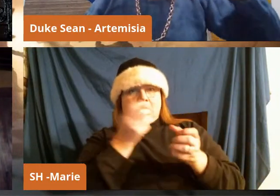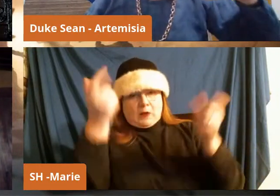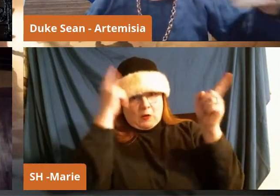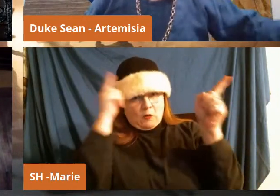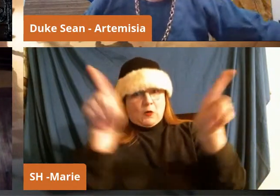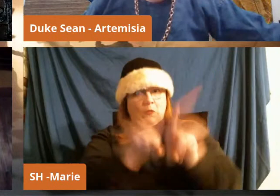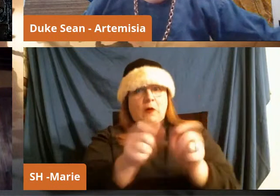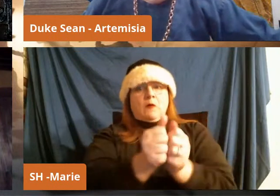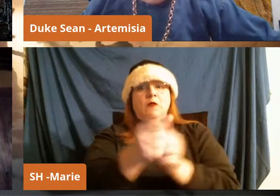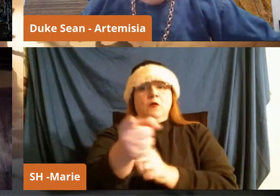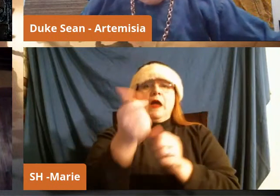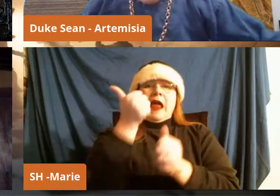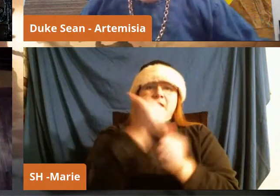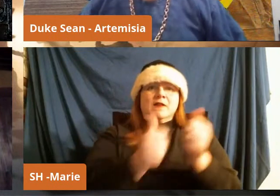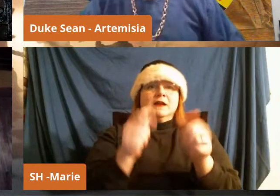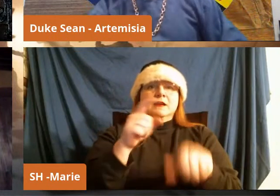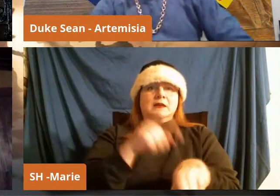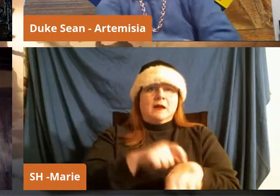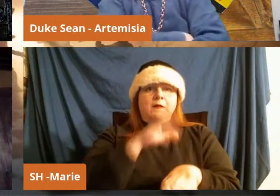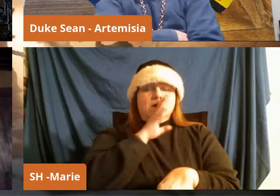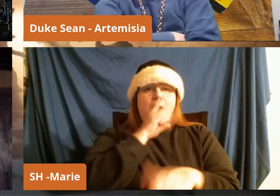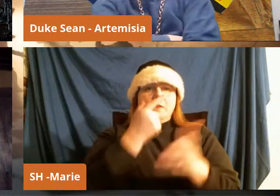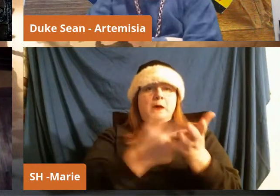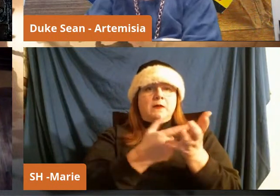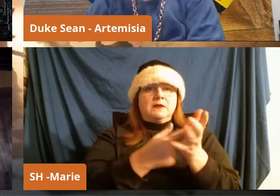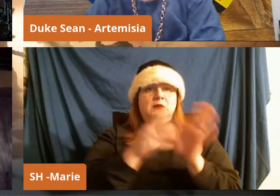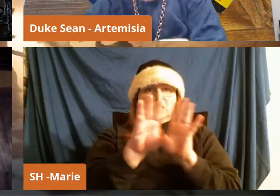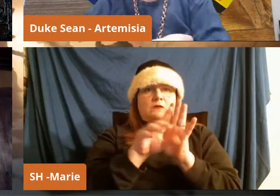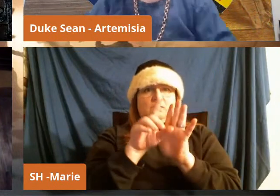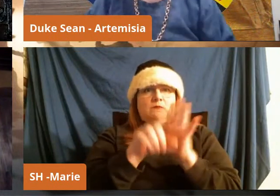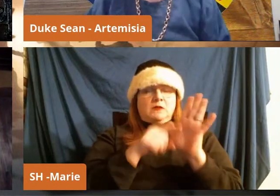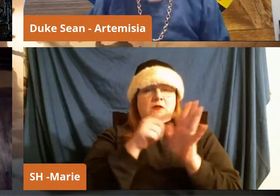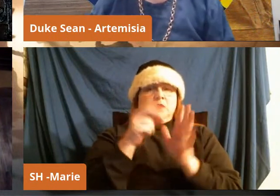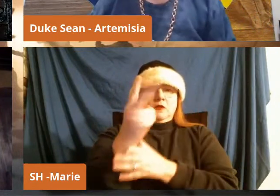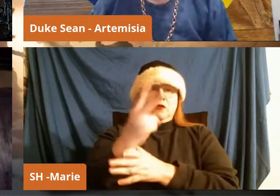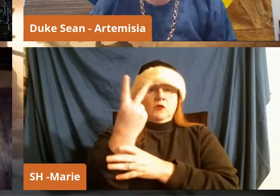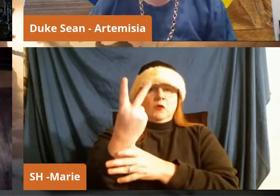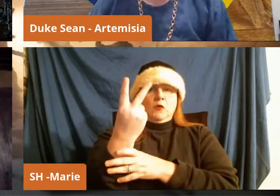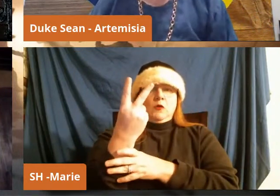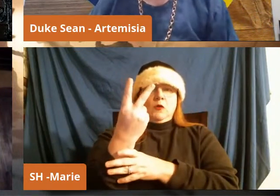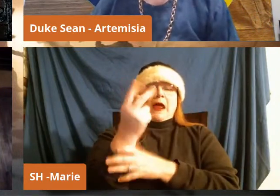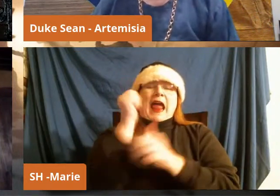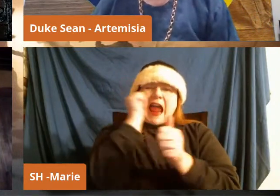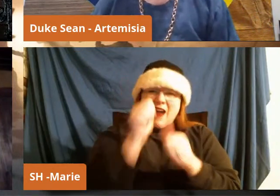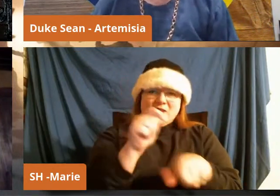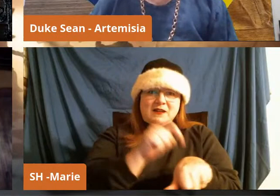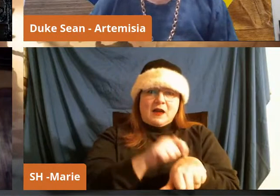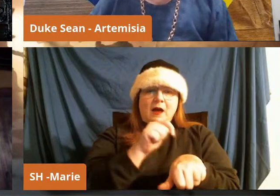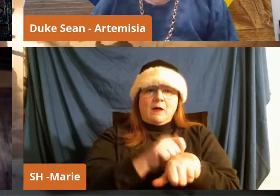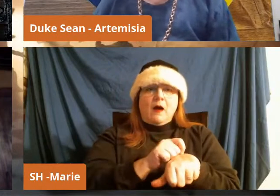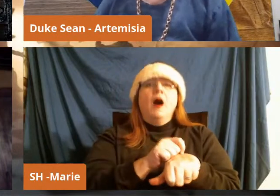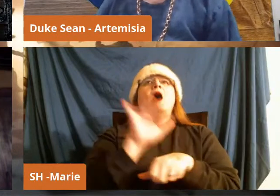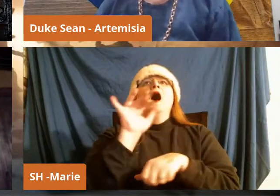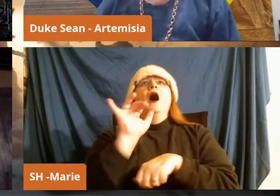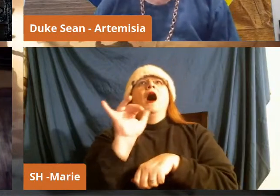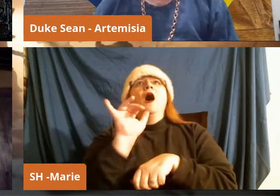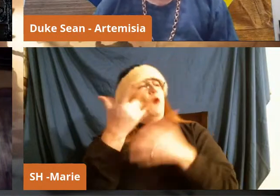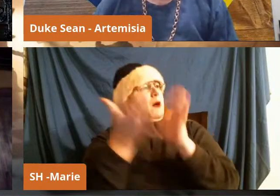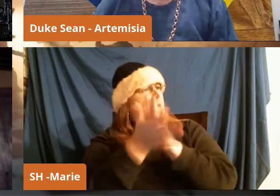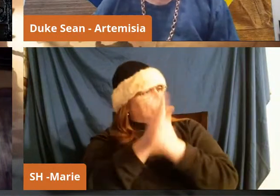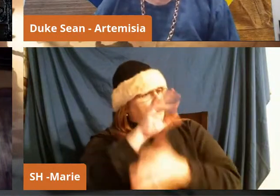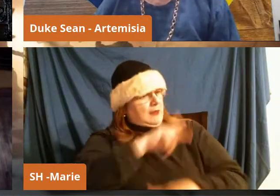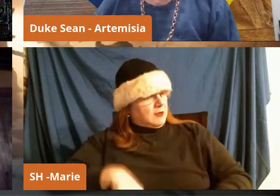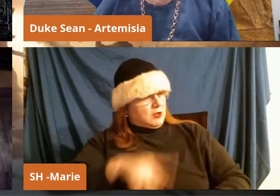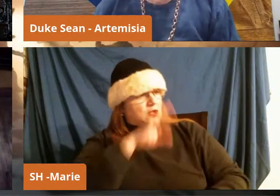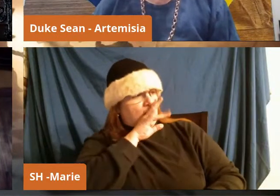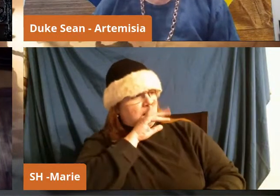you. Every time I've talked about this show in general, Sir Robert just came up every time. And they're like, "Oh, you're going to what makes a knight?" If you talk to Sir